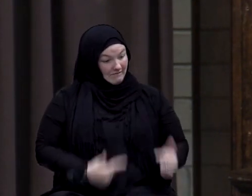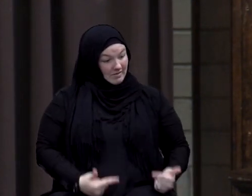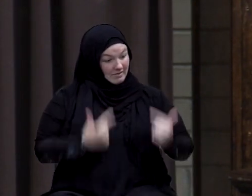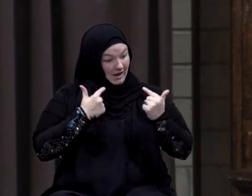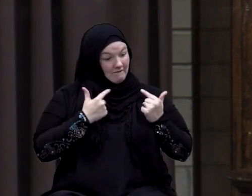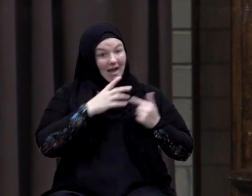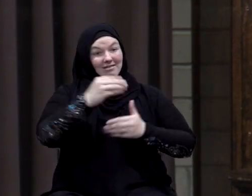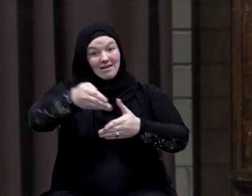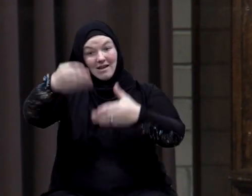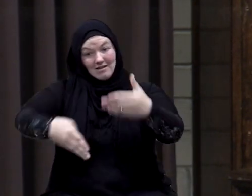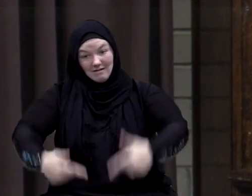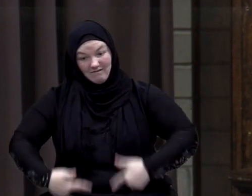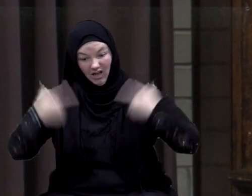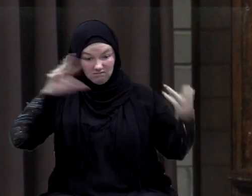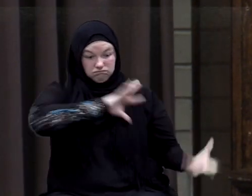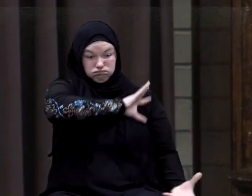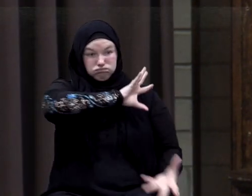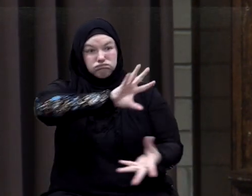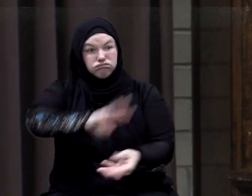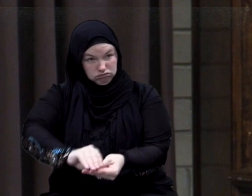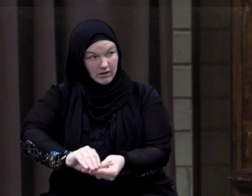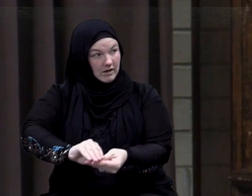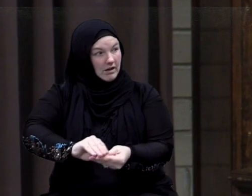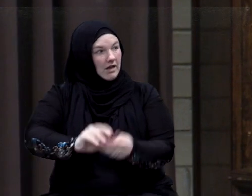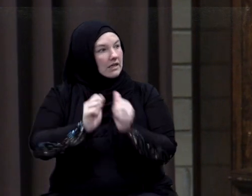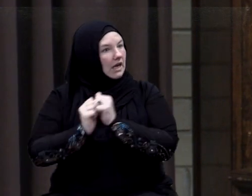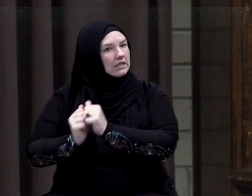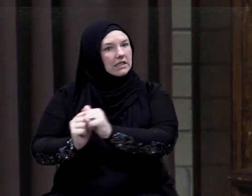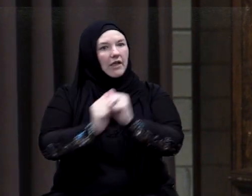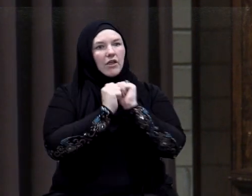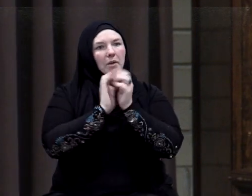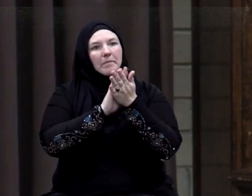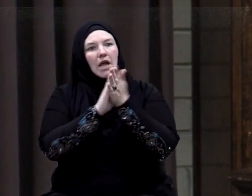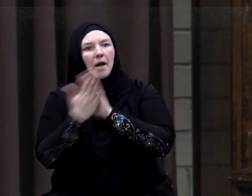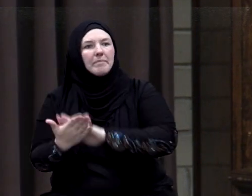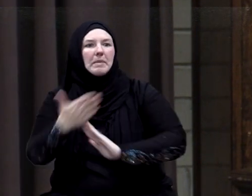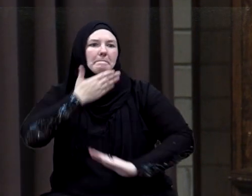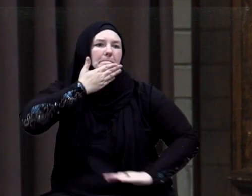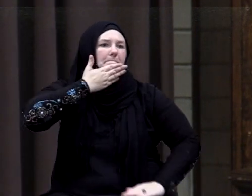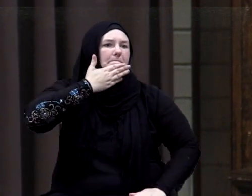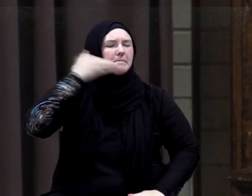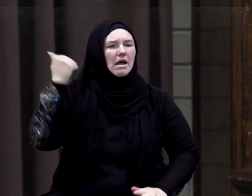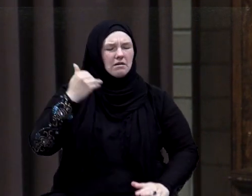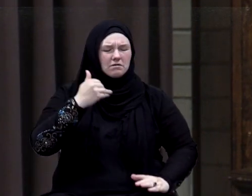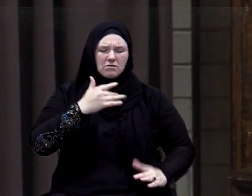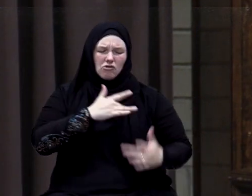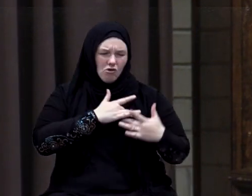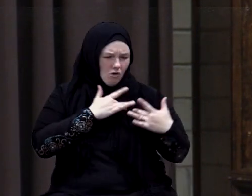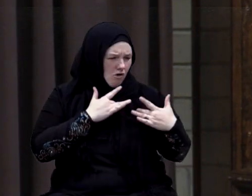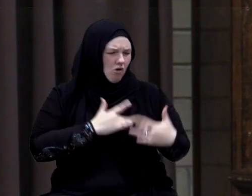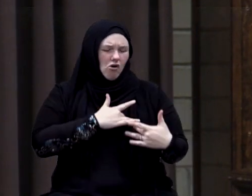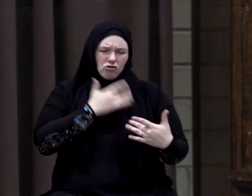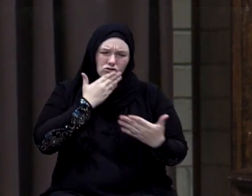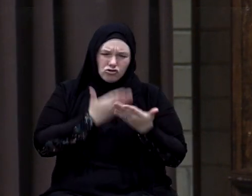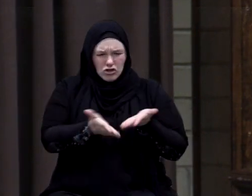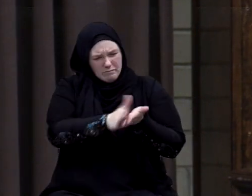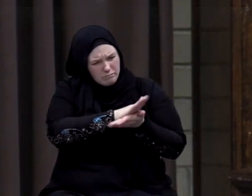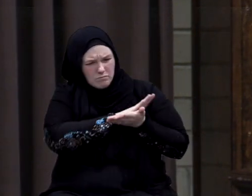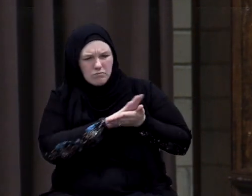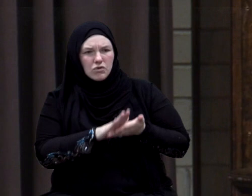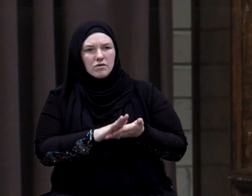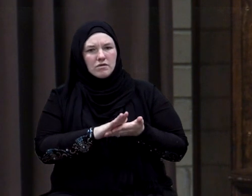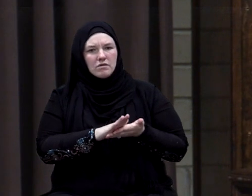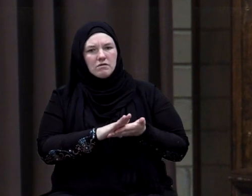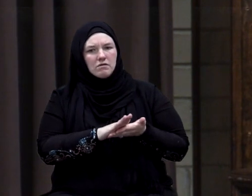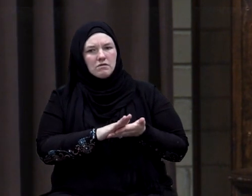got together and become the most righteous of hearts of you, all of you, this